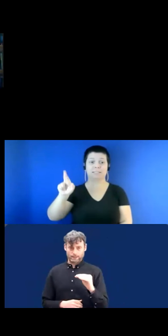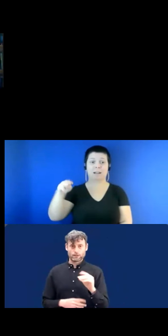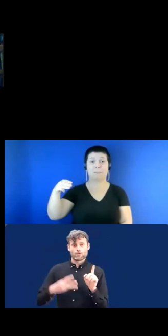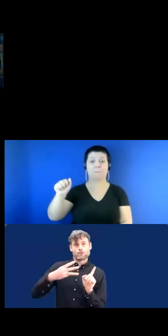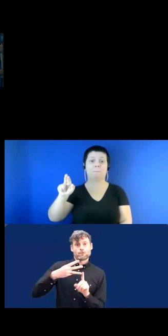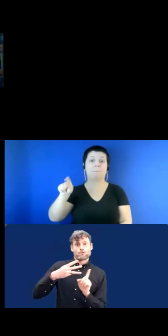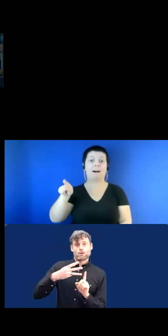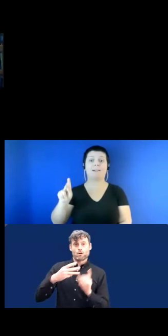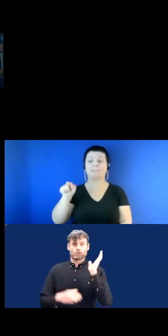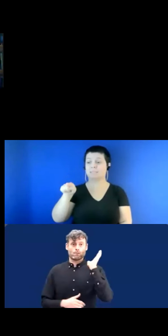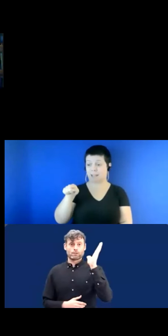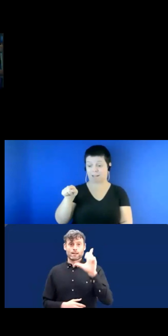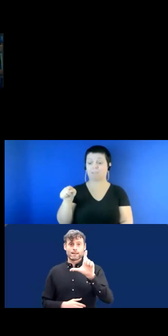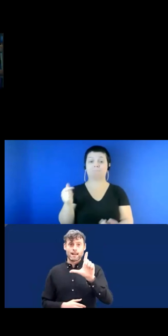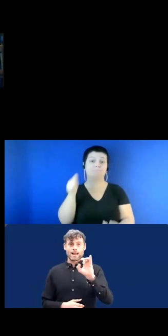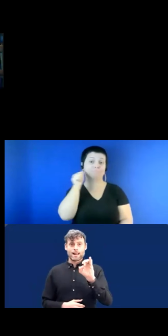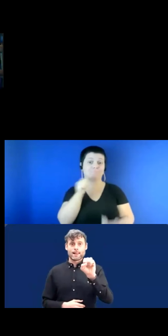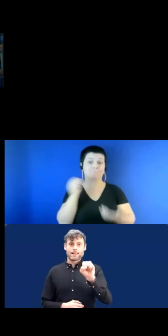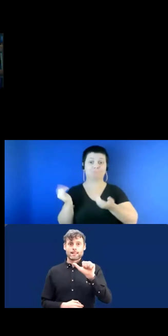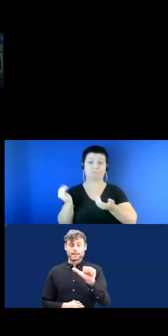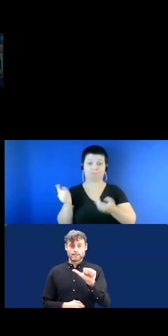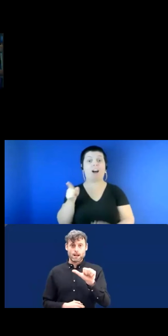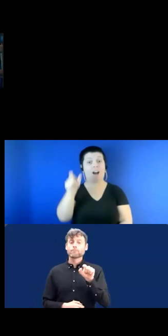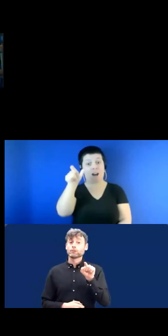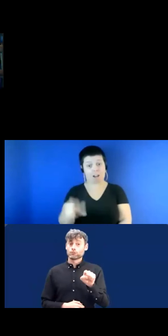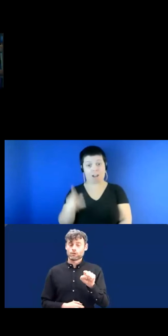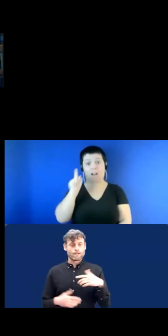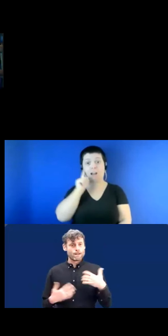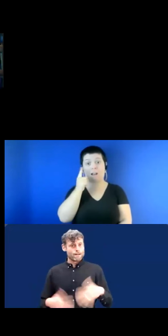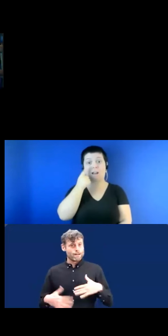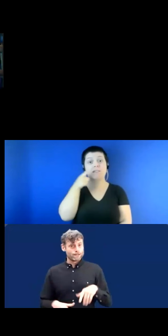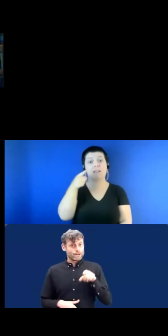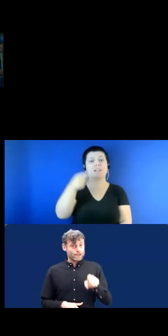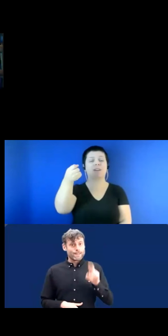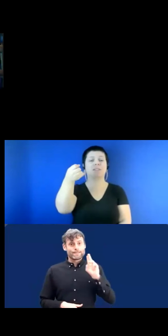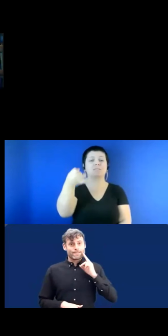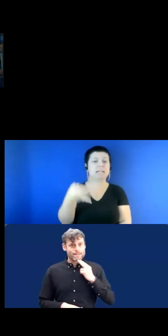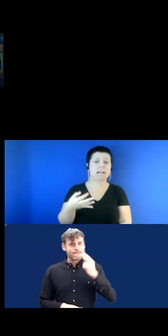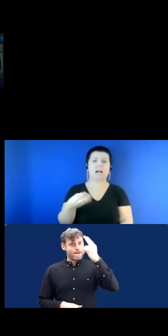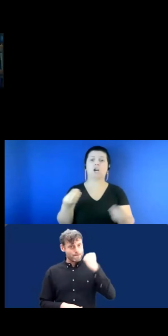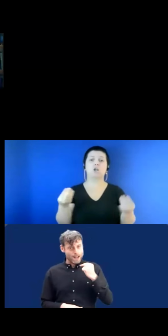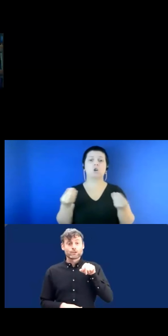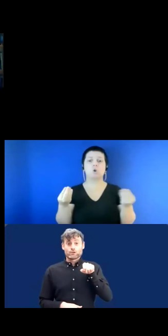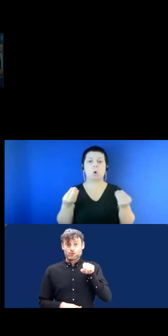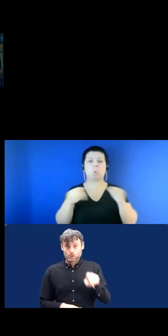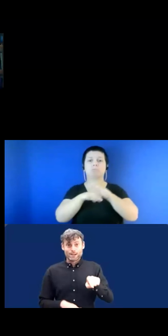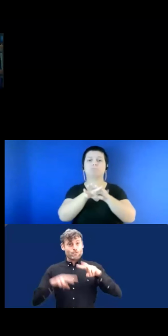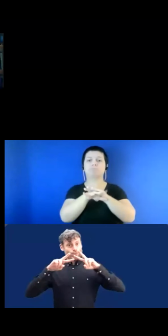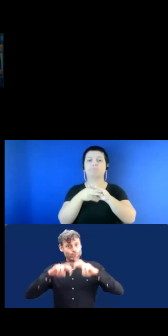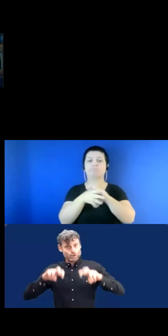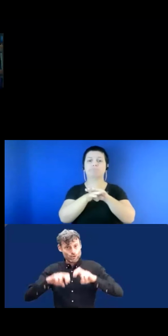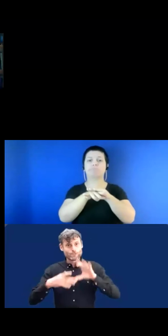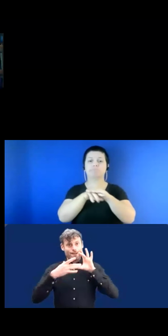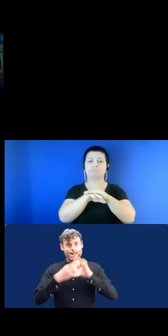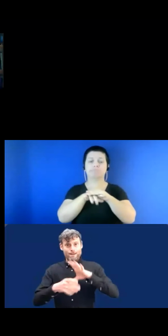who is deafblind and who will comment on 2 studies on tactile interpretation, and she will give